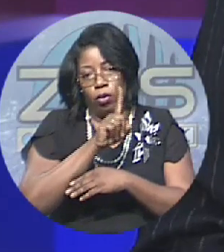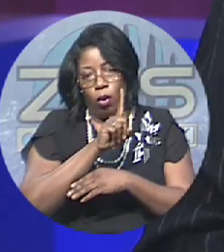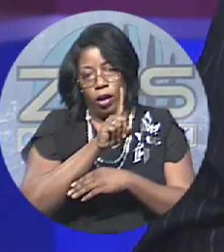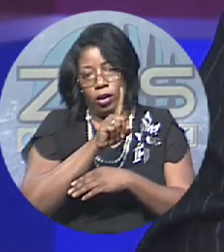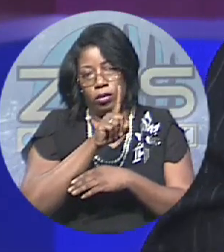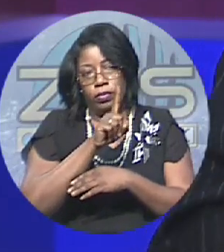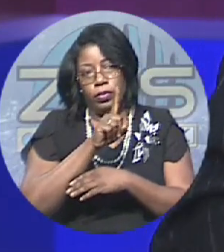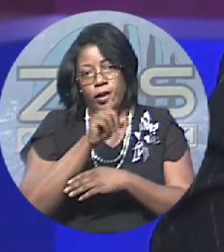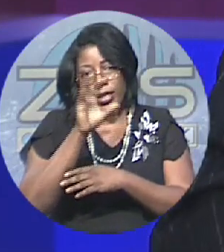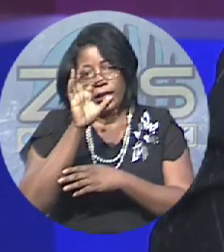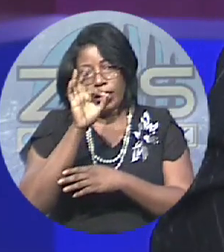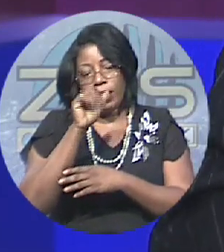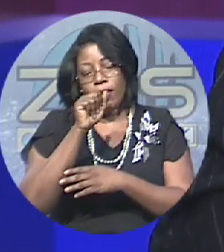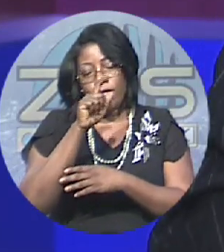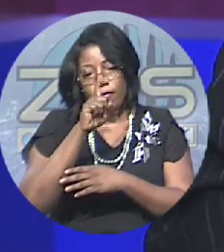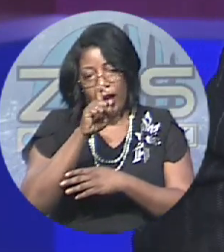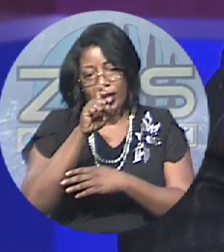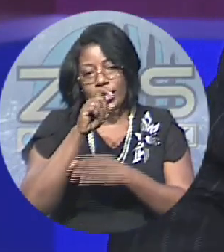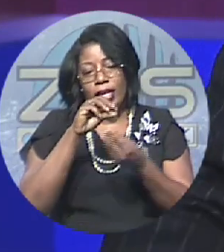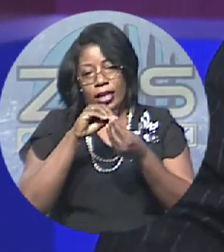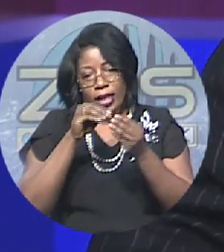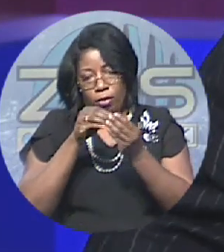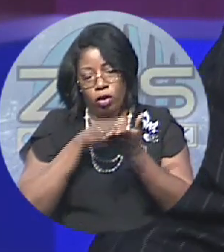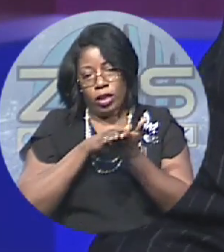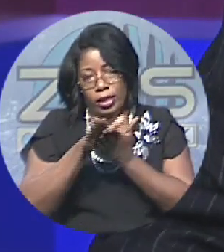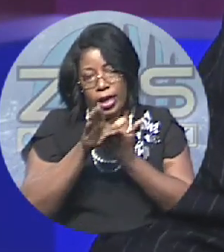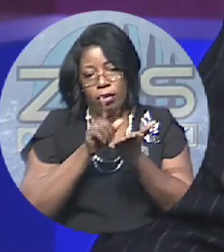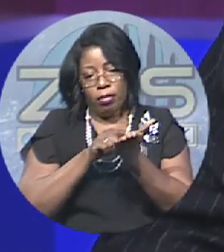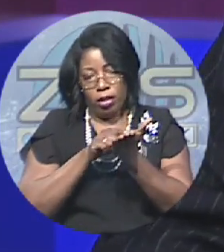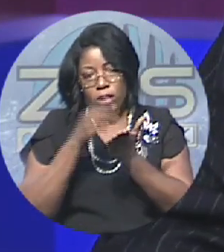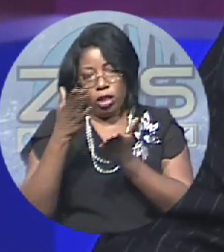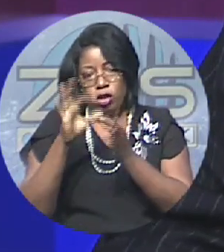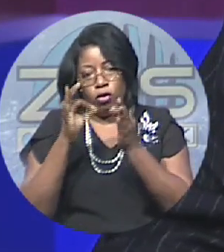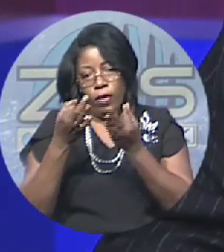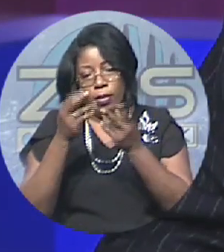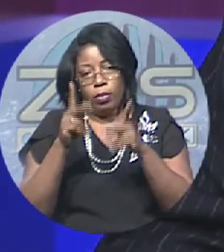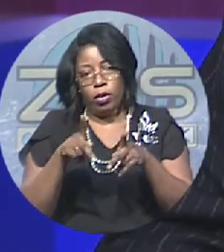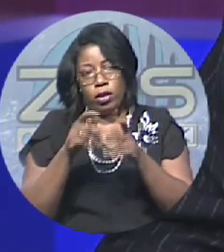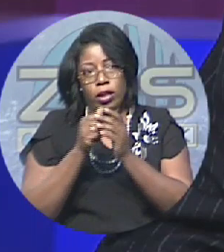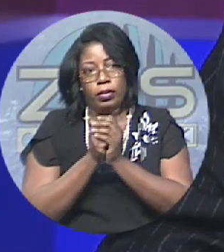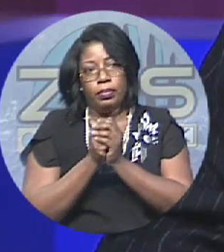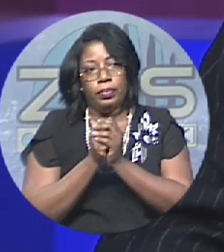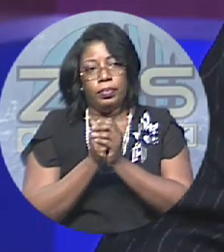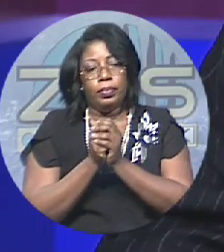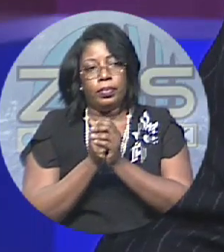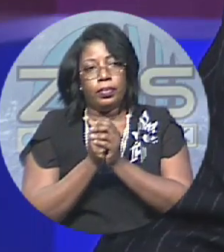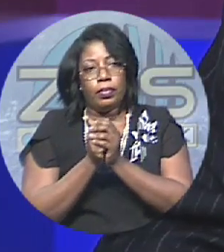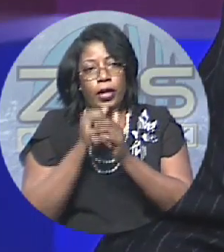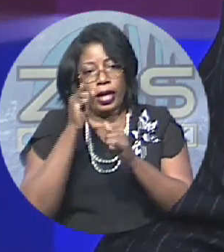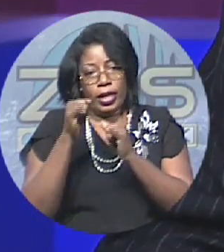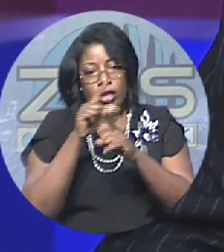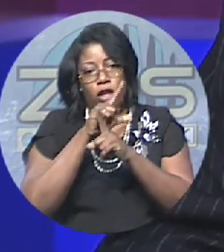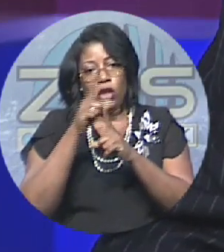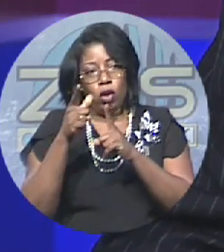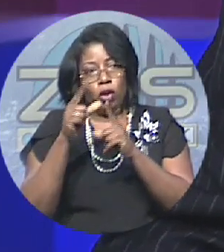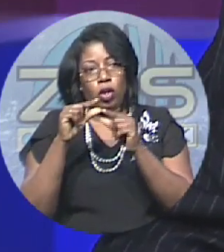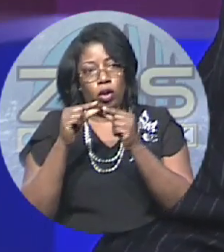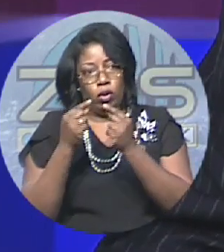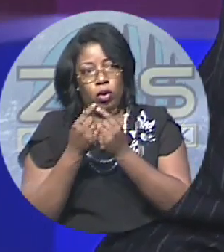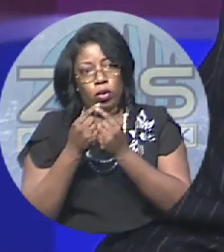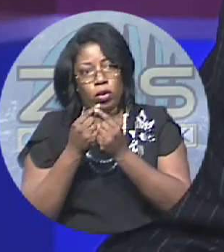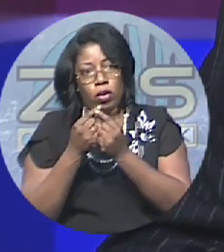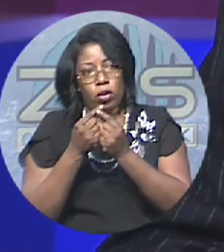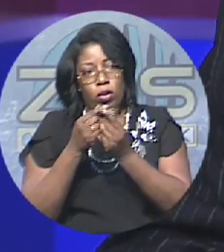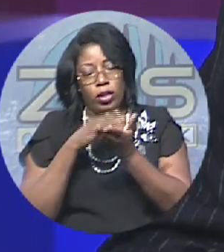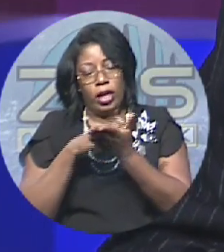337-3031. Meanwhile, the island of Exuma is continued to be used as a hub for international and local agencies to